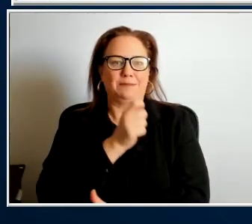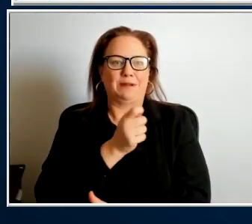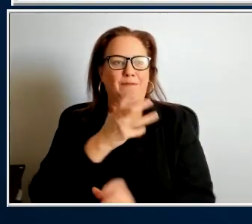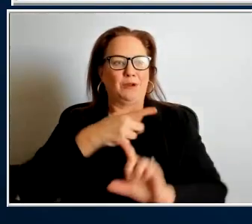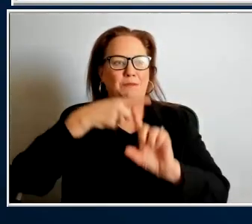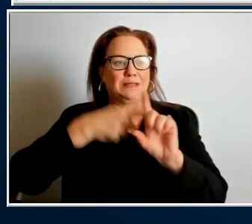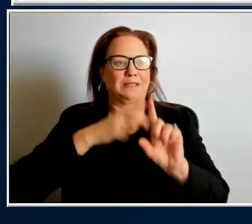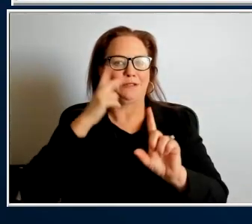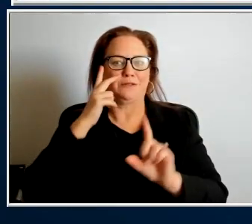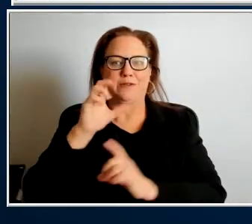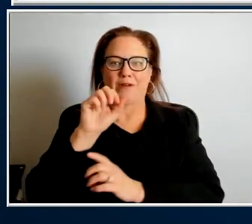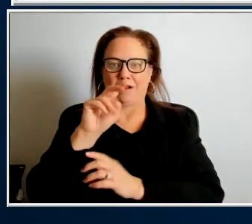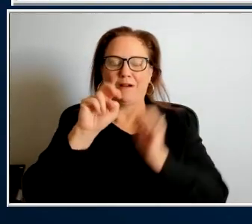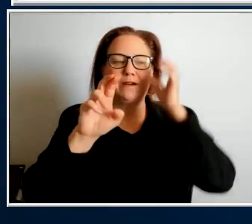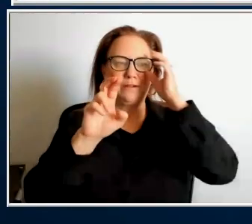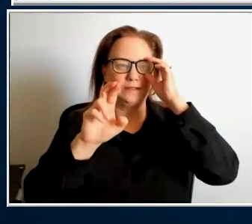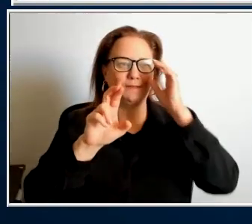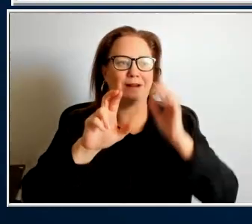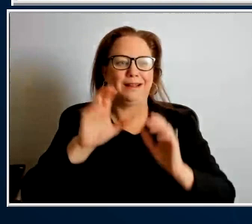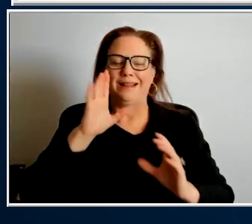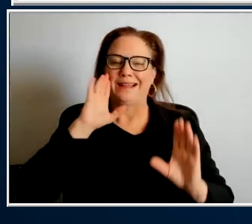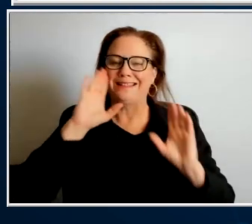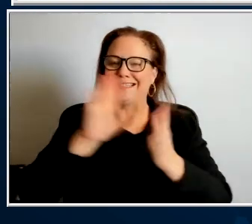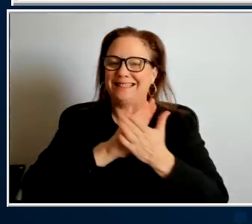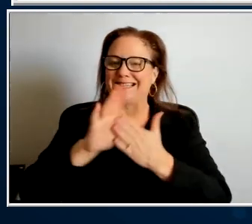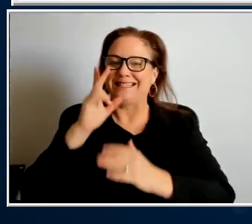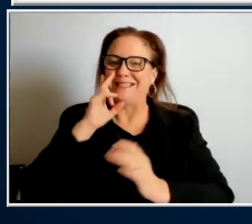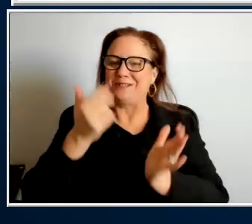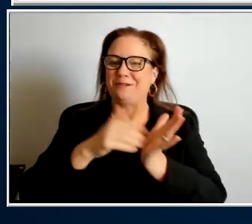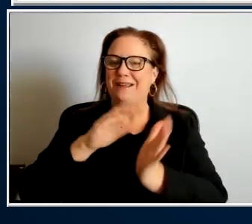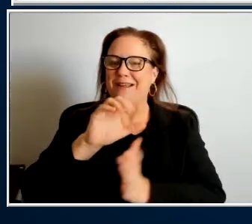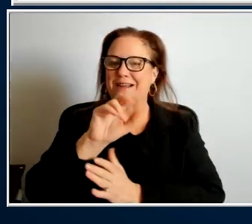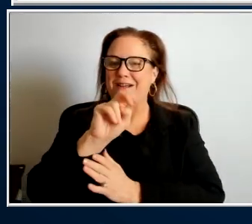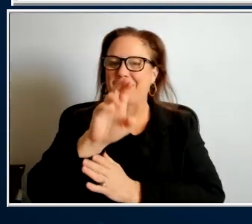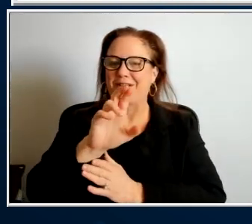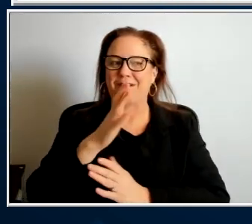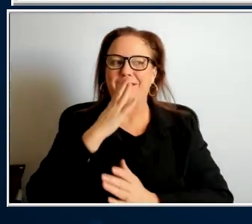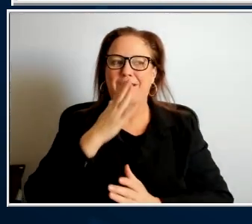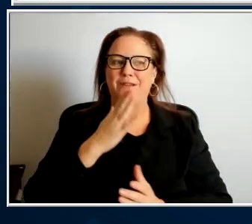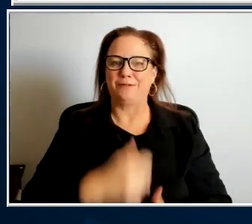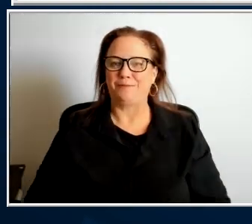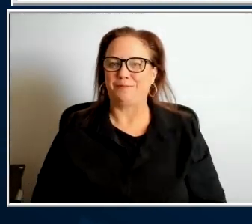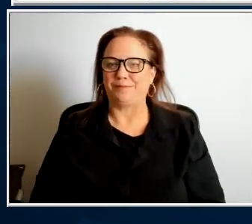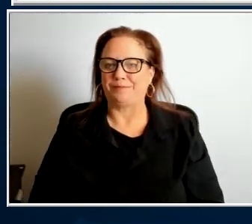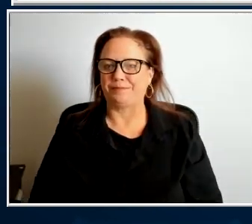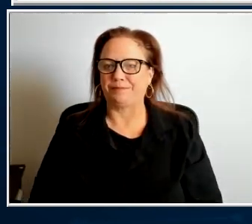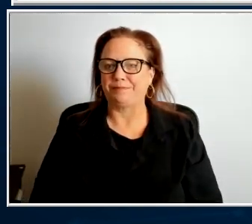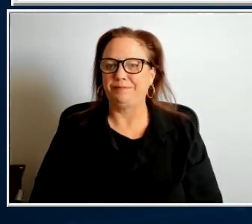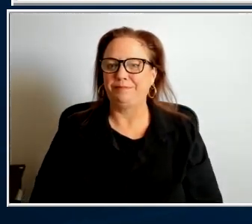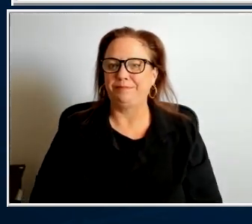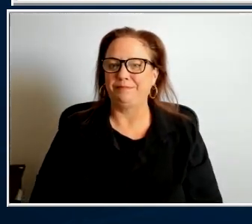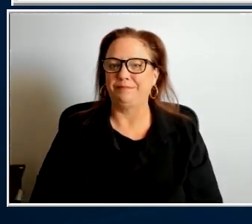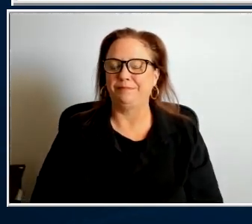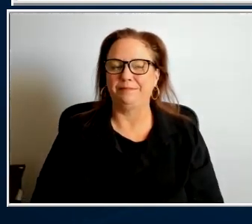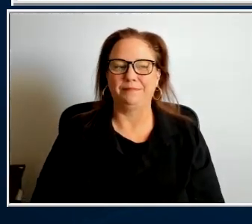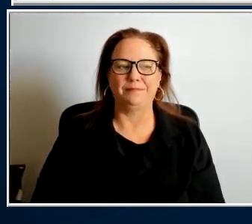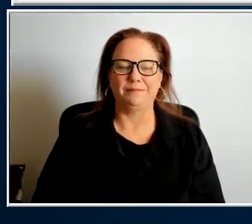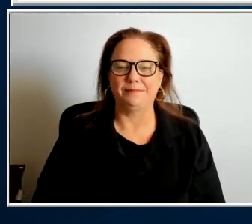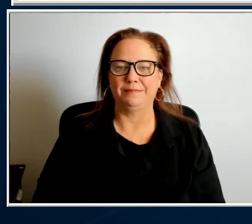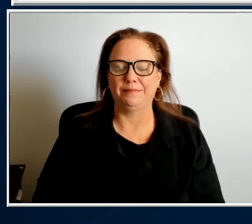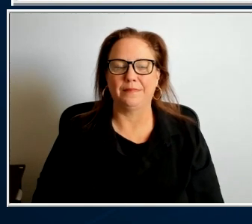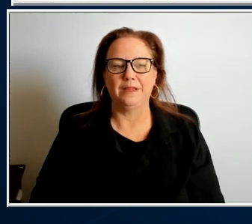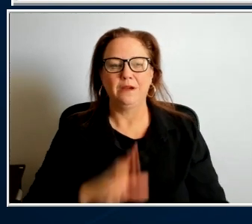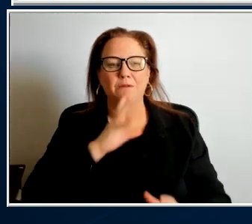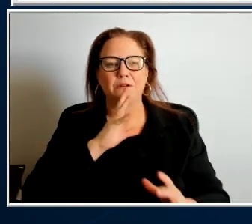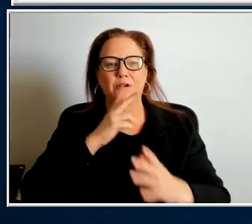seen Conor. It's been a little while, so it's really nice to see you, Conor. Thanks for having me. You bet, you bet. So we're going to talk with you both